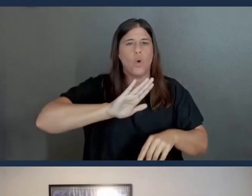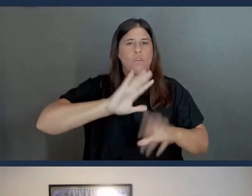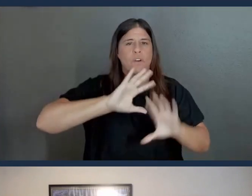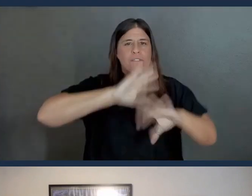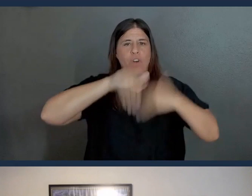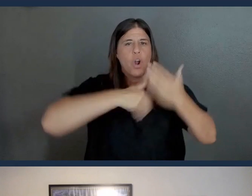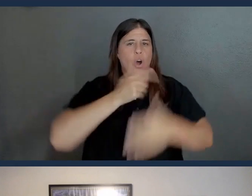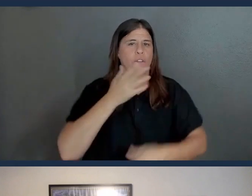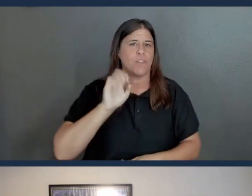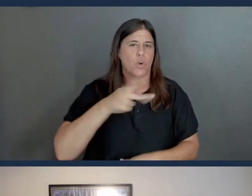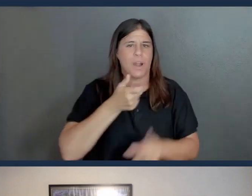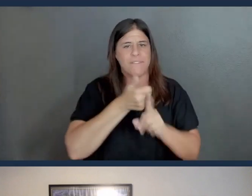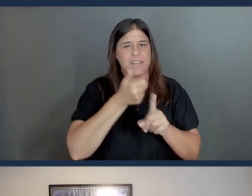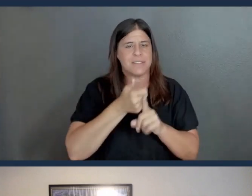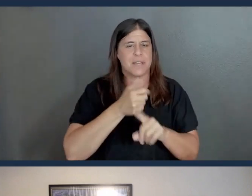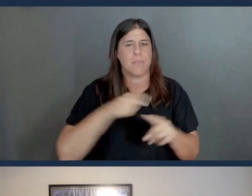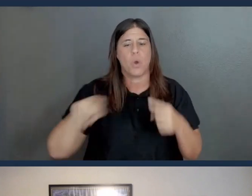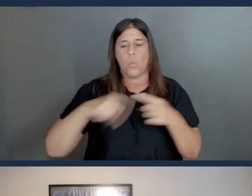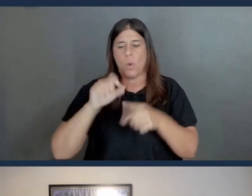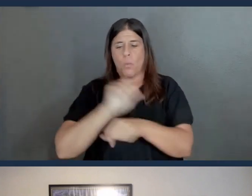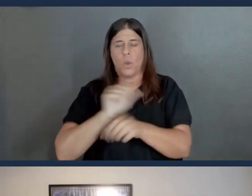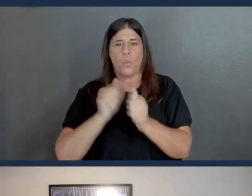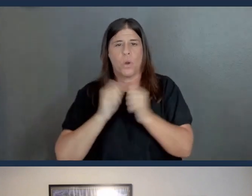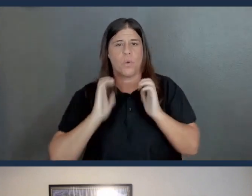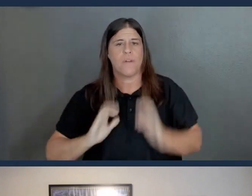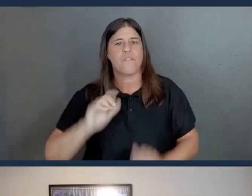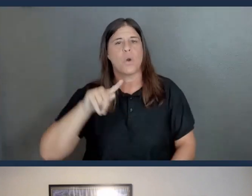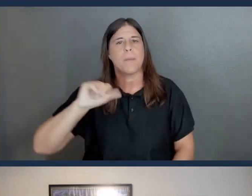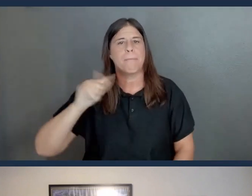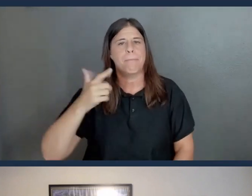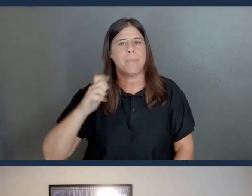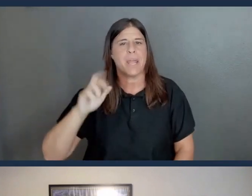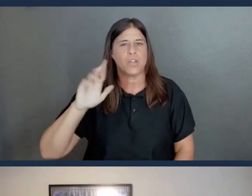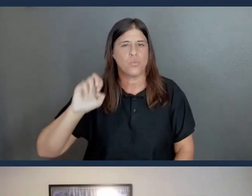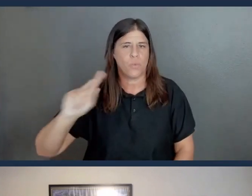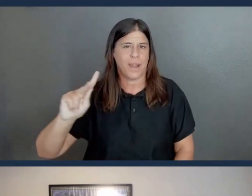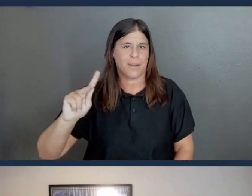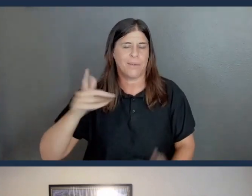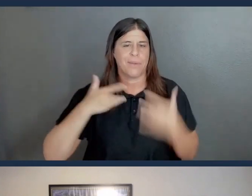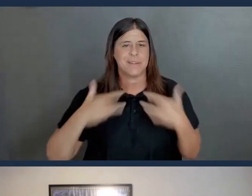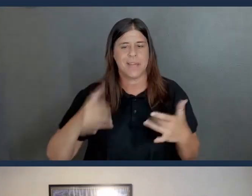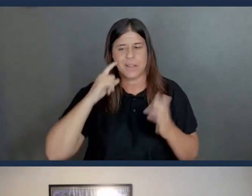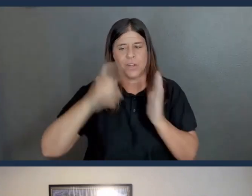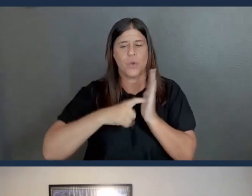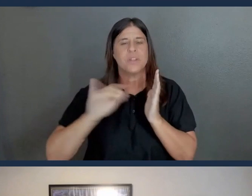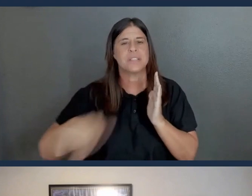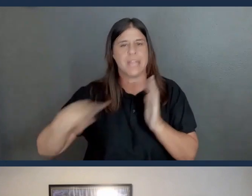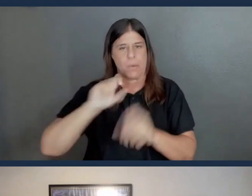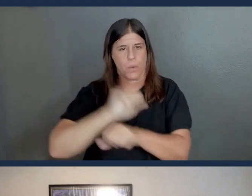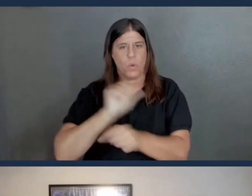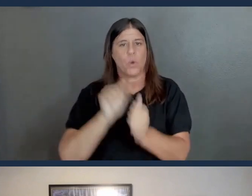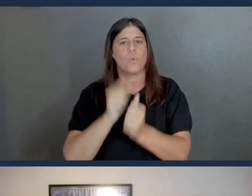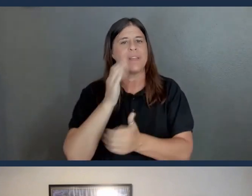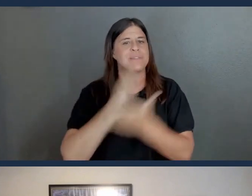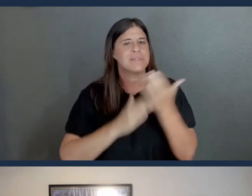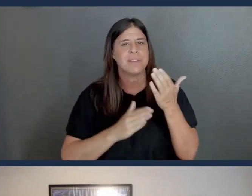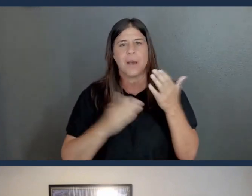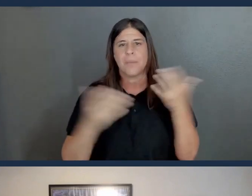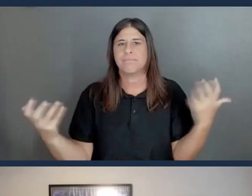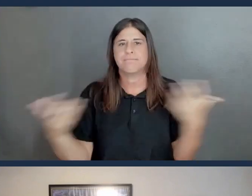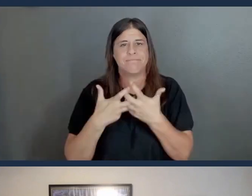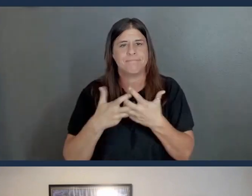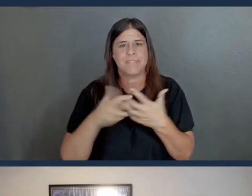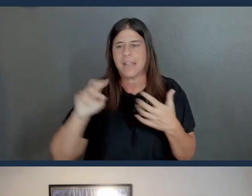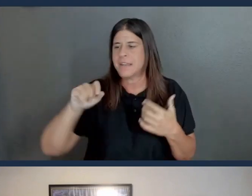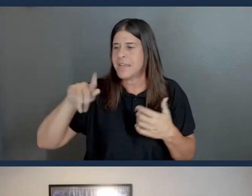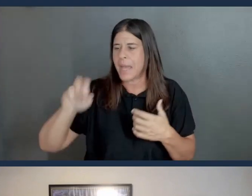being an example like that. When we work with customers with PageRank, usually what we end up finding is that we work with some combination of Neptune to store it